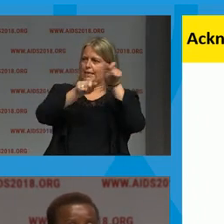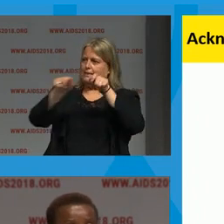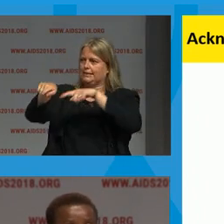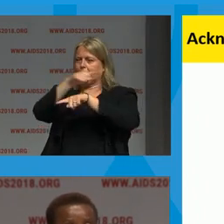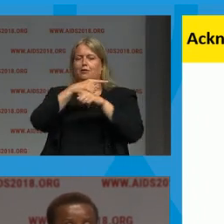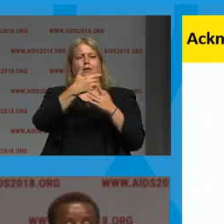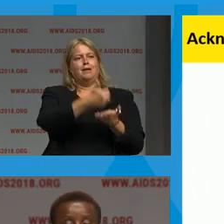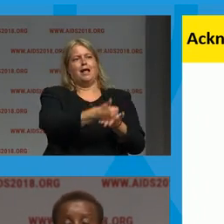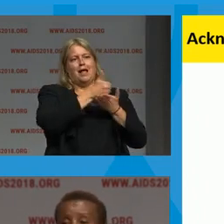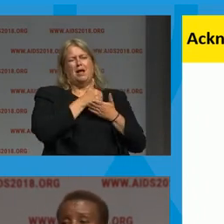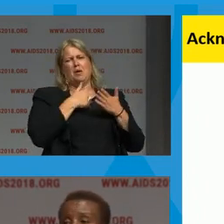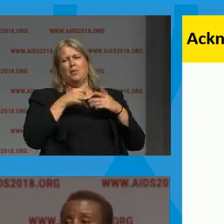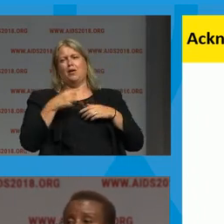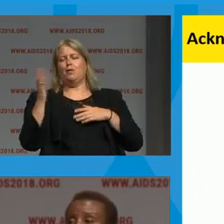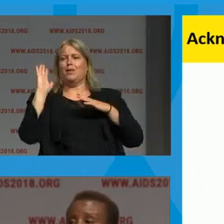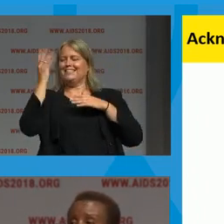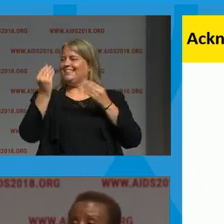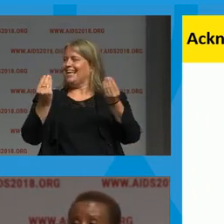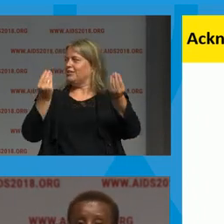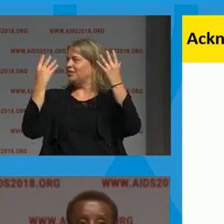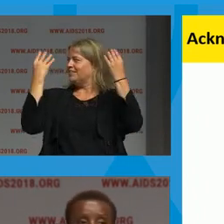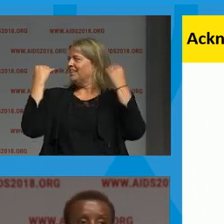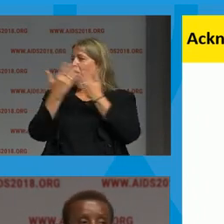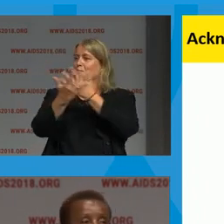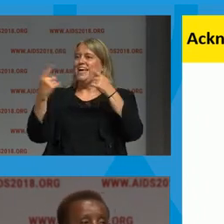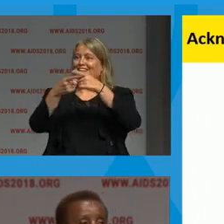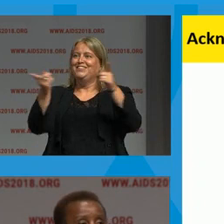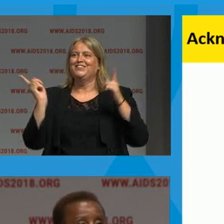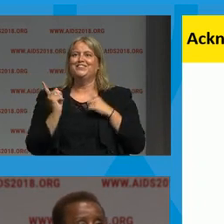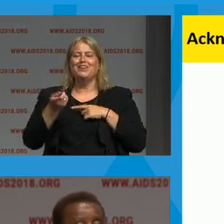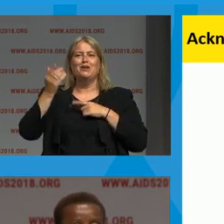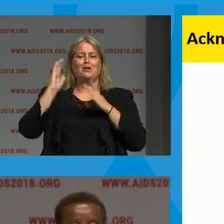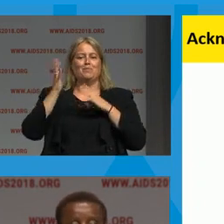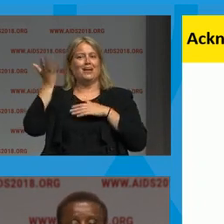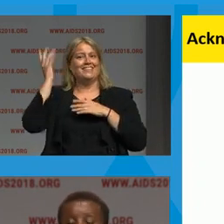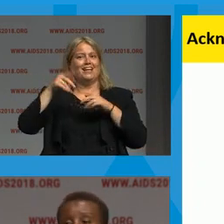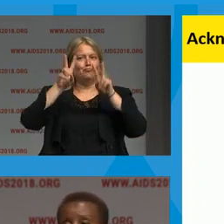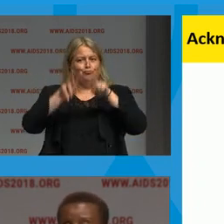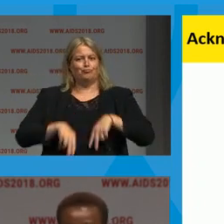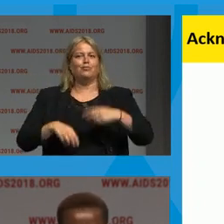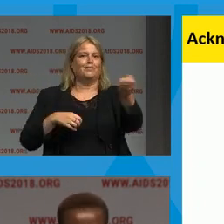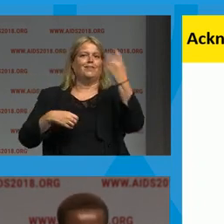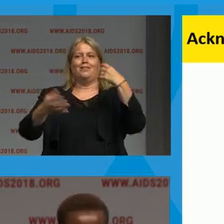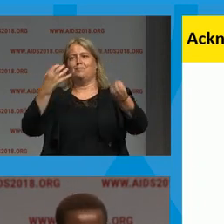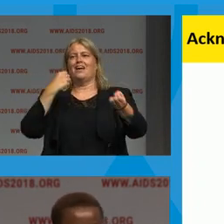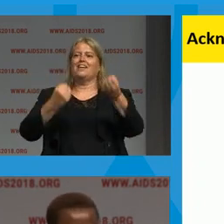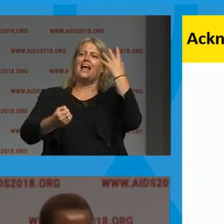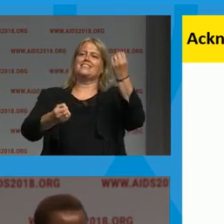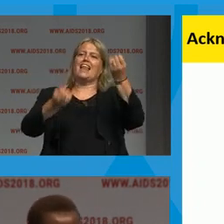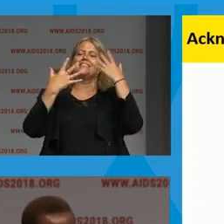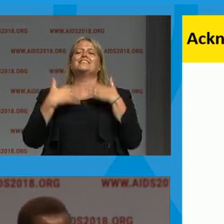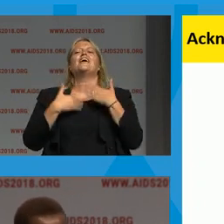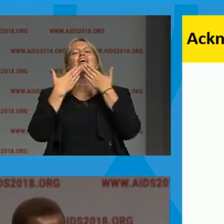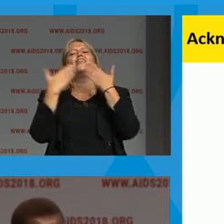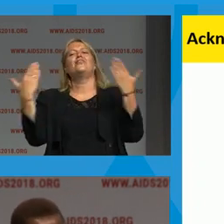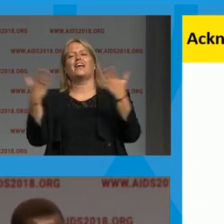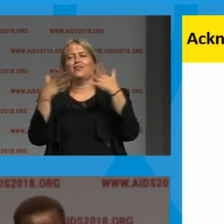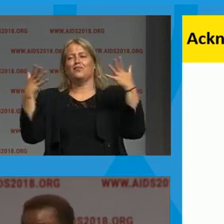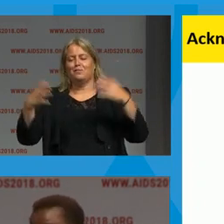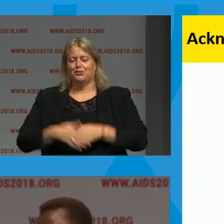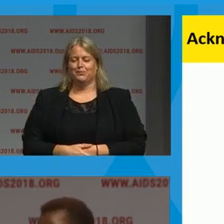this presentation together. Many of you who read this presentation gave me slides. Thank you all very much. Asanteni.